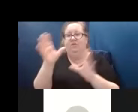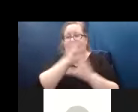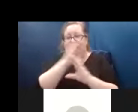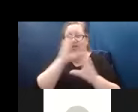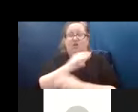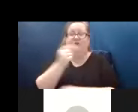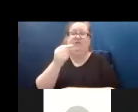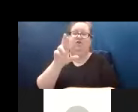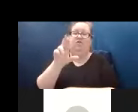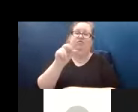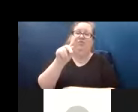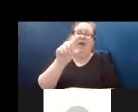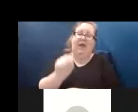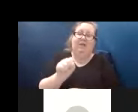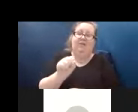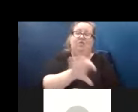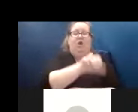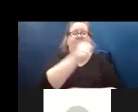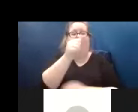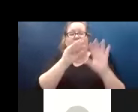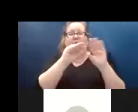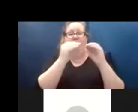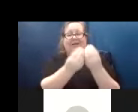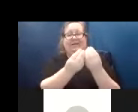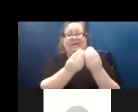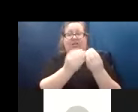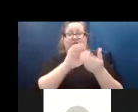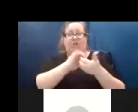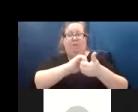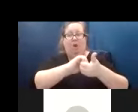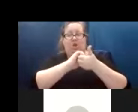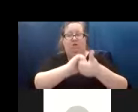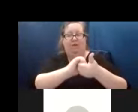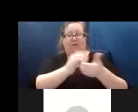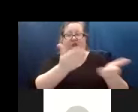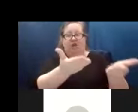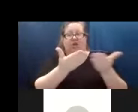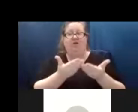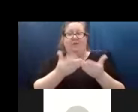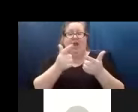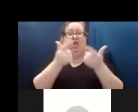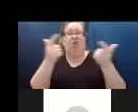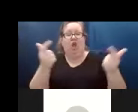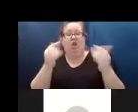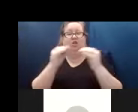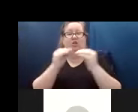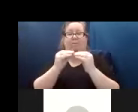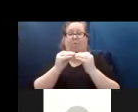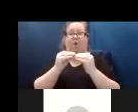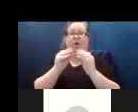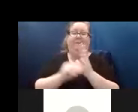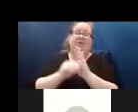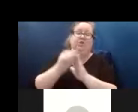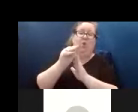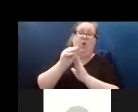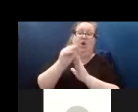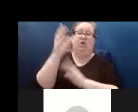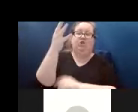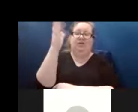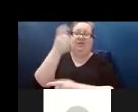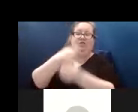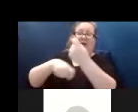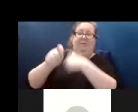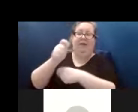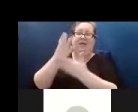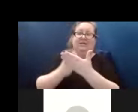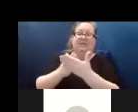or other organizations to partner with to bring in larger, more mature trees to replace some of the larger oaks that